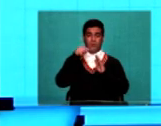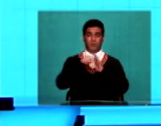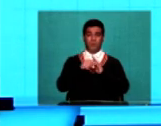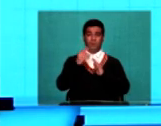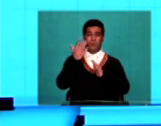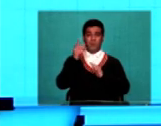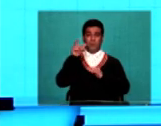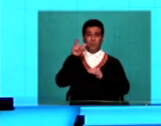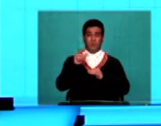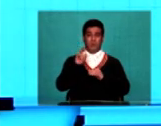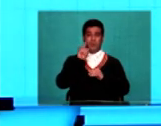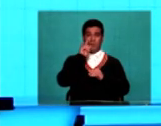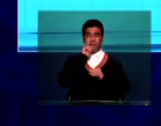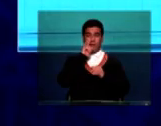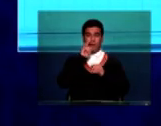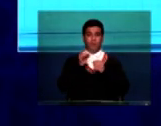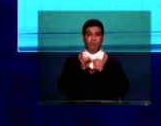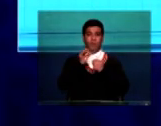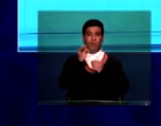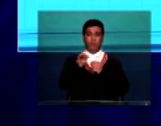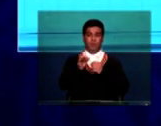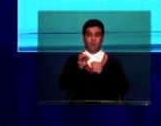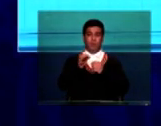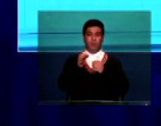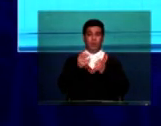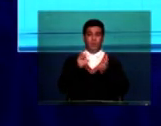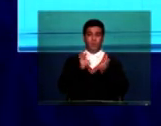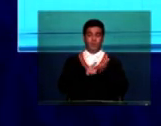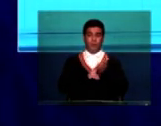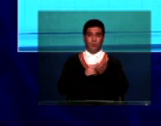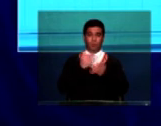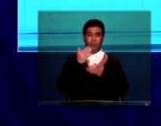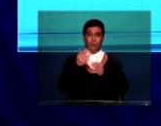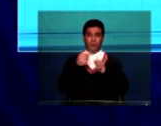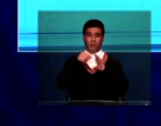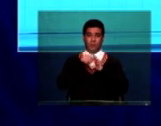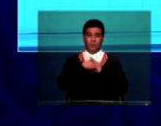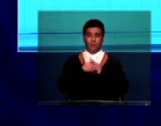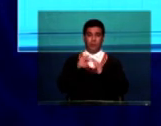5 nafari Samarqand viloyatida ro'yxatda o'tganligi uchun uning ehtimolligi 31 dan 5 ga